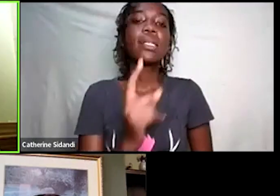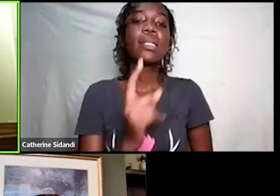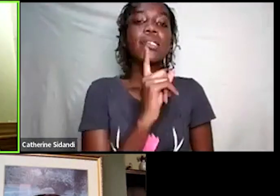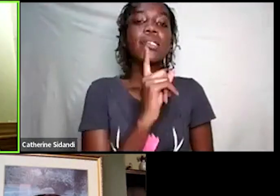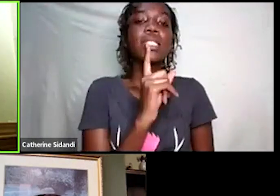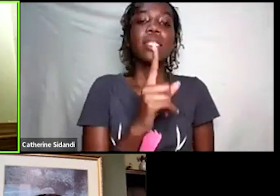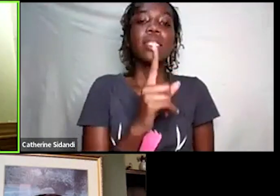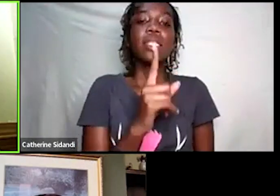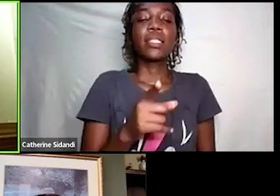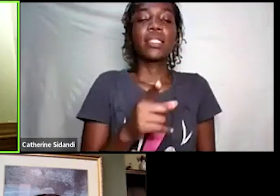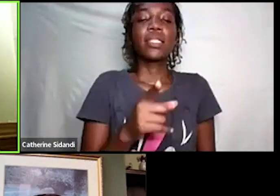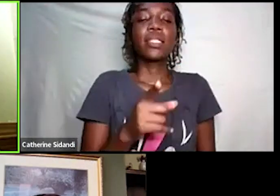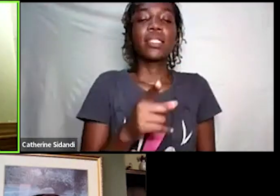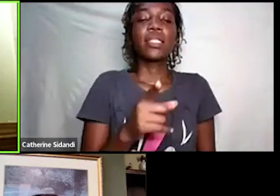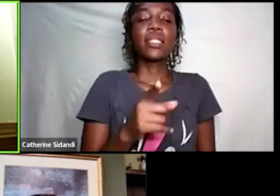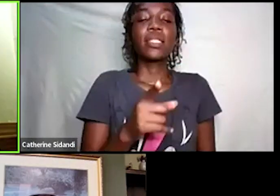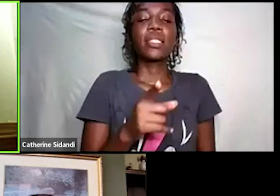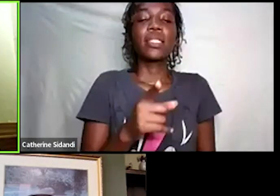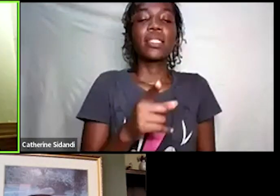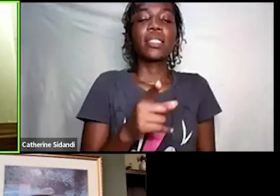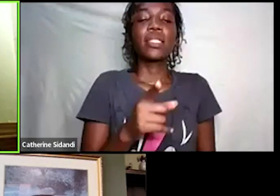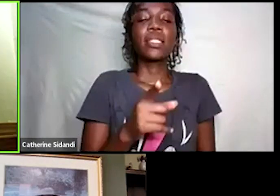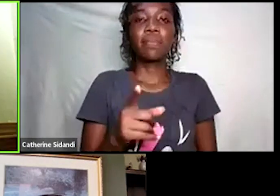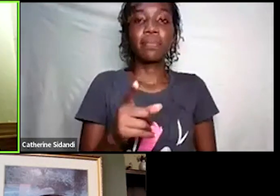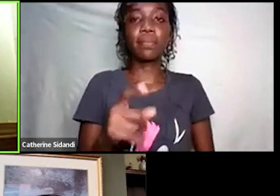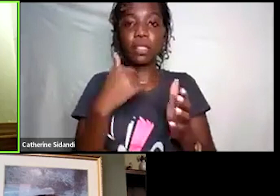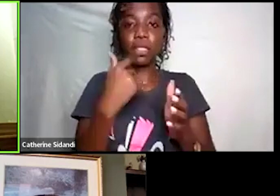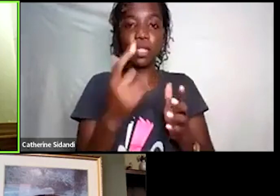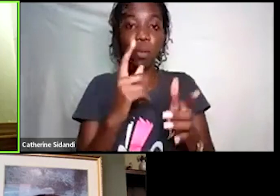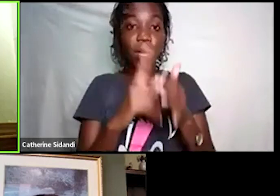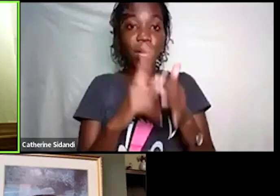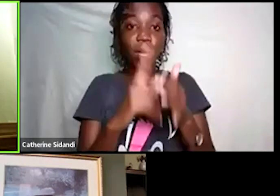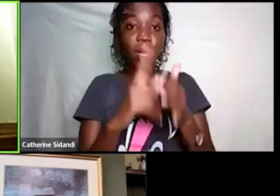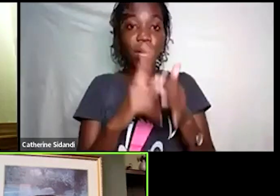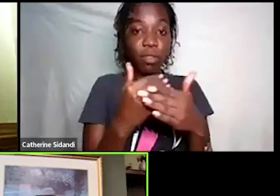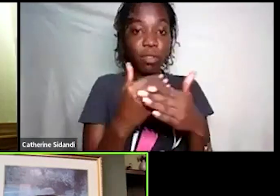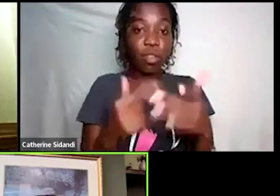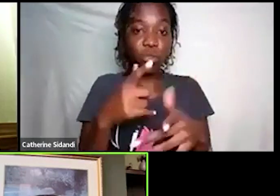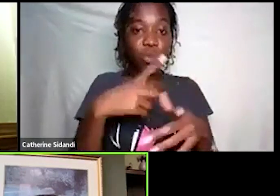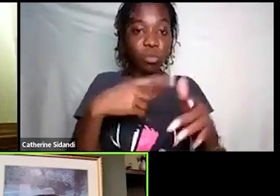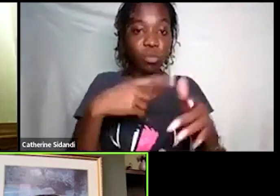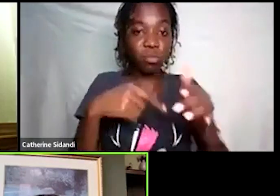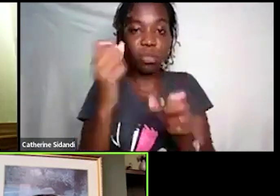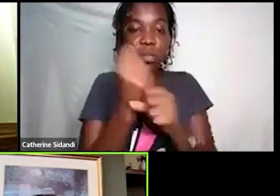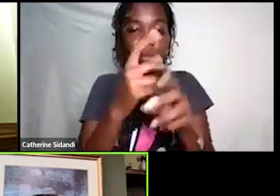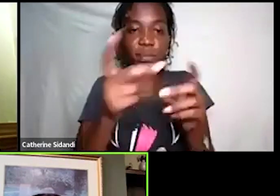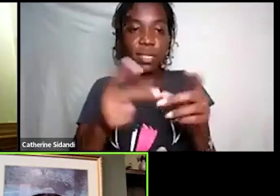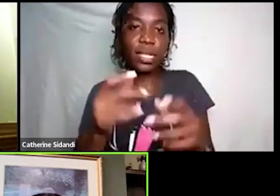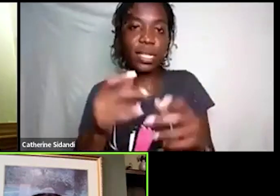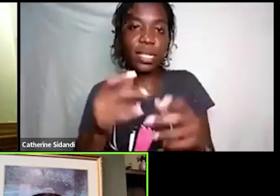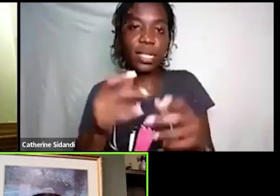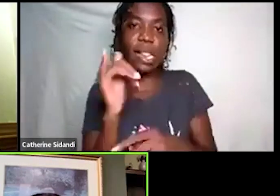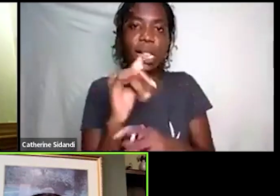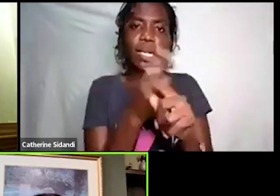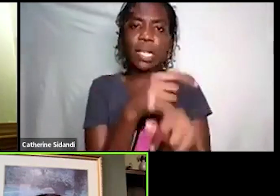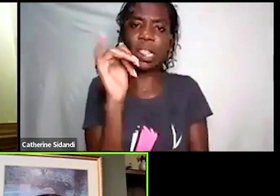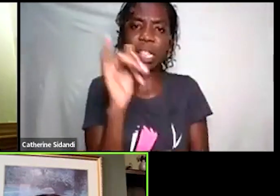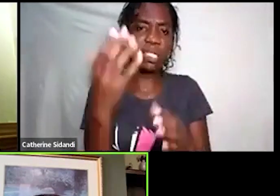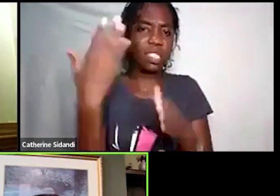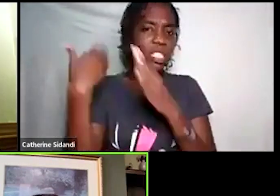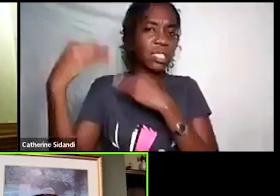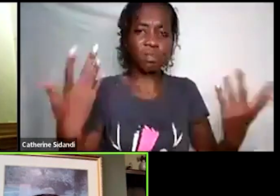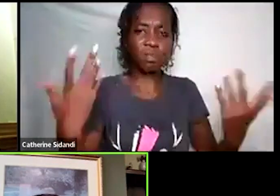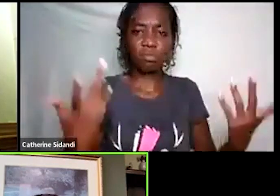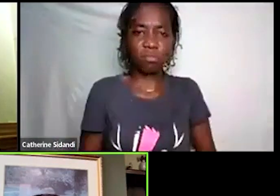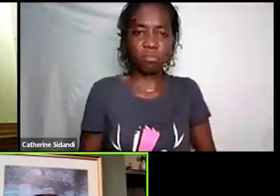Dorcas is saying, what if you dated first before you got to the workplace? How do you handle that? That's history. Who cares? That's history.